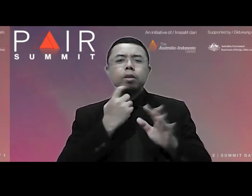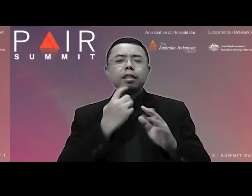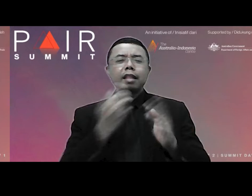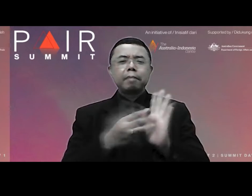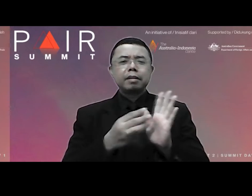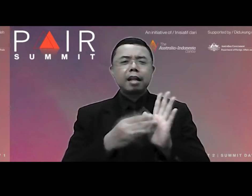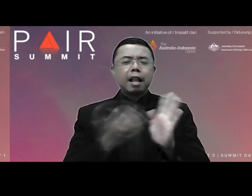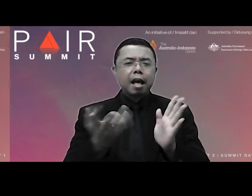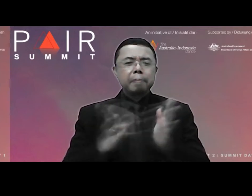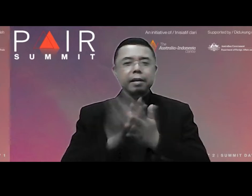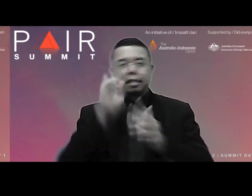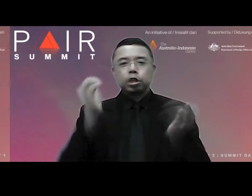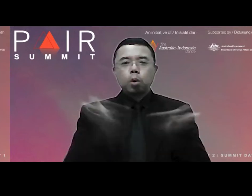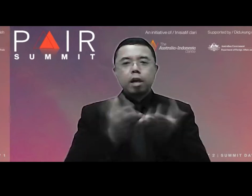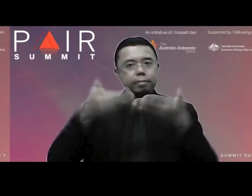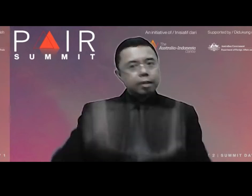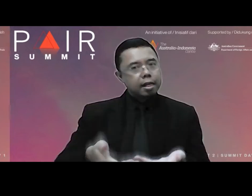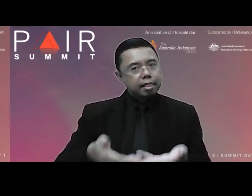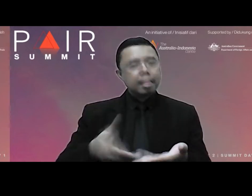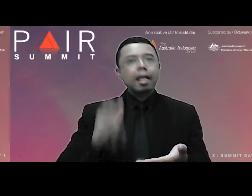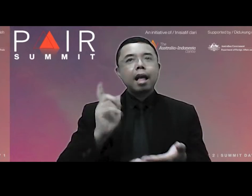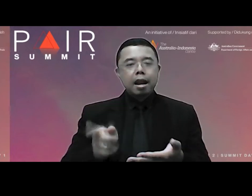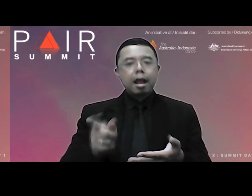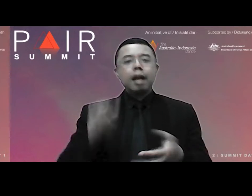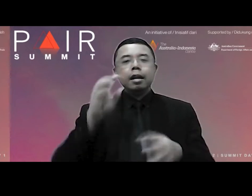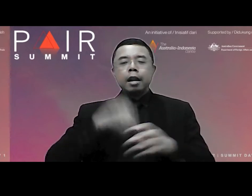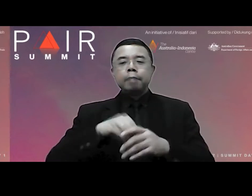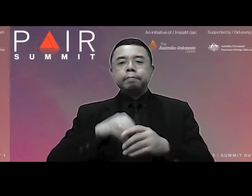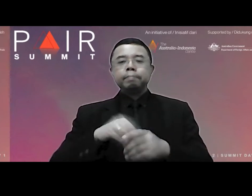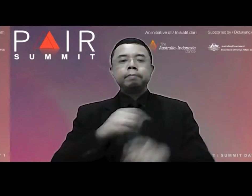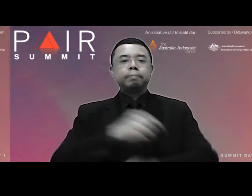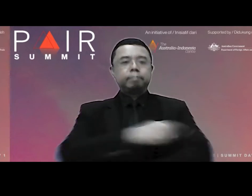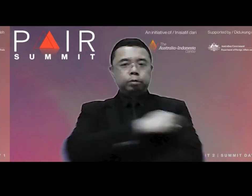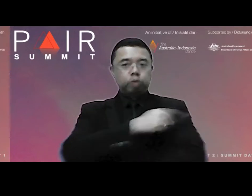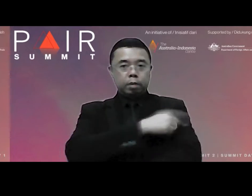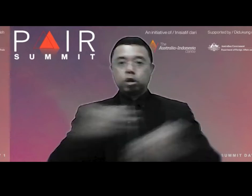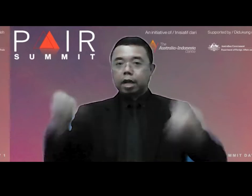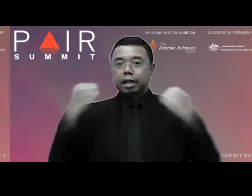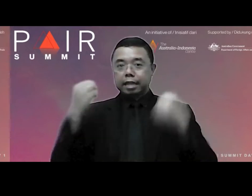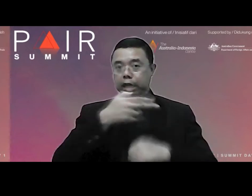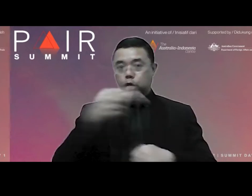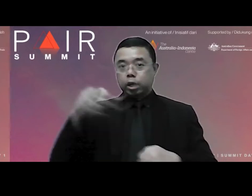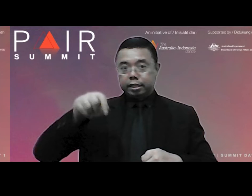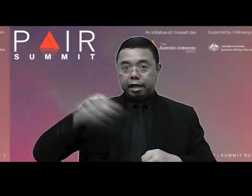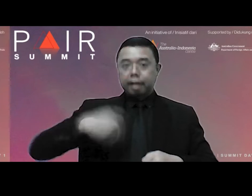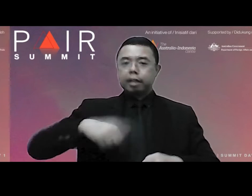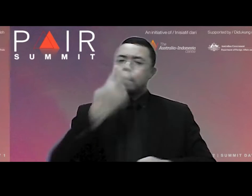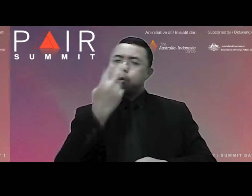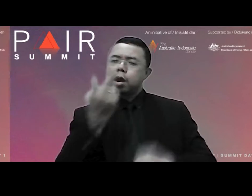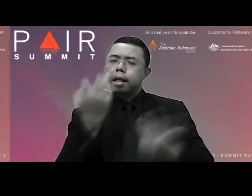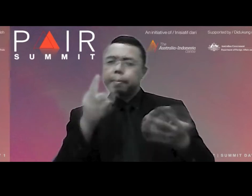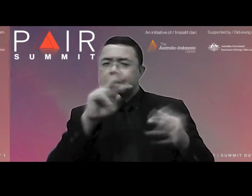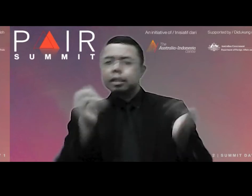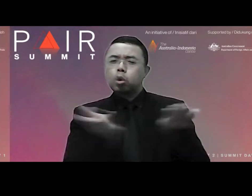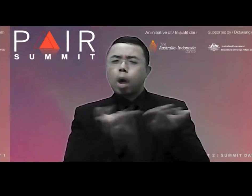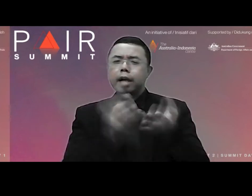have had to live with. And this discussion is going to provide a detailed look at that situation, what they've faced,